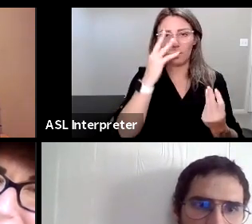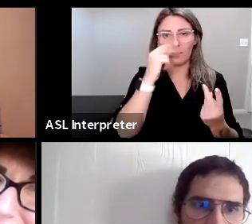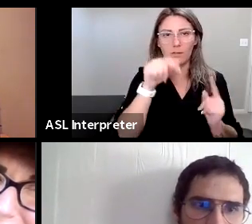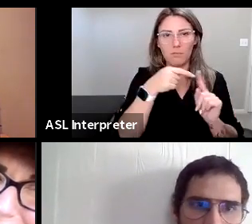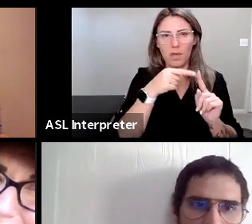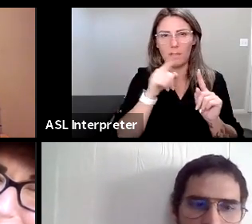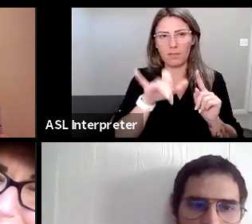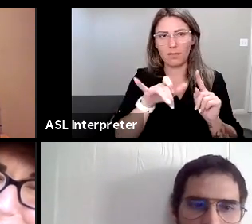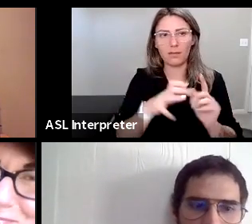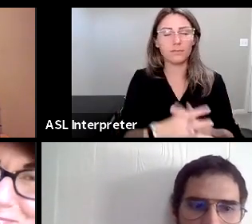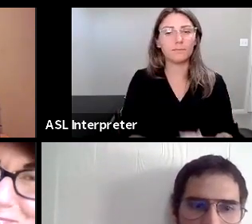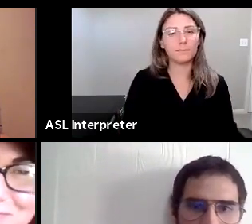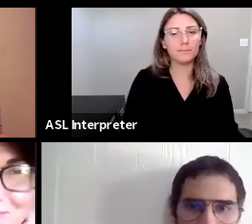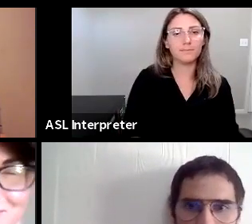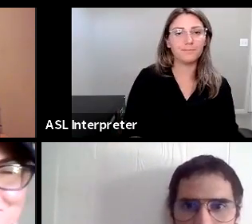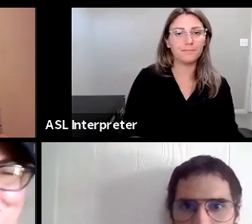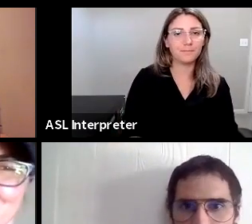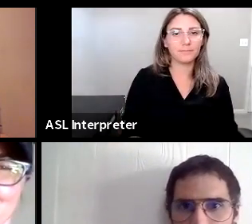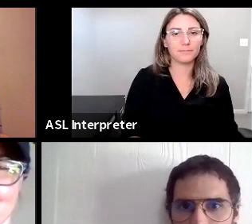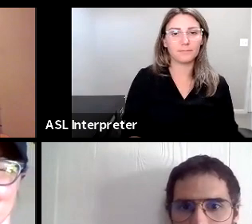that?